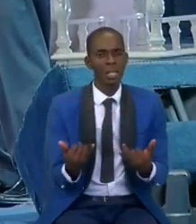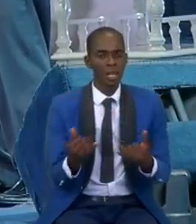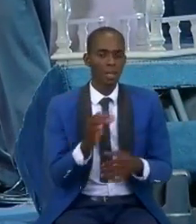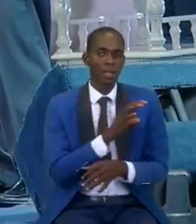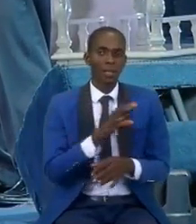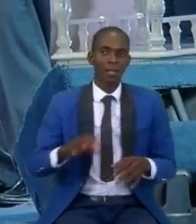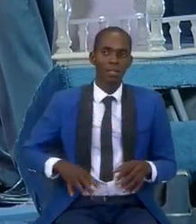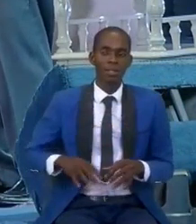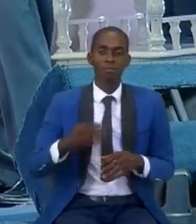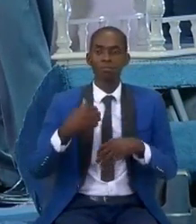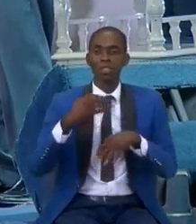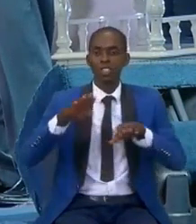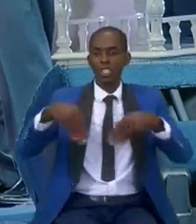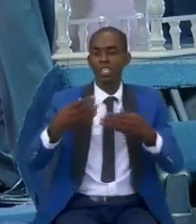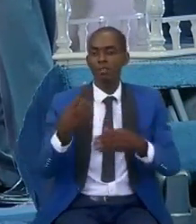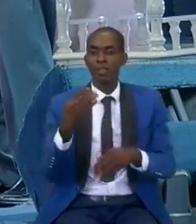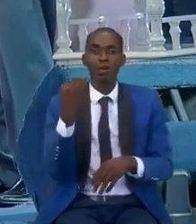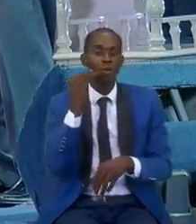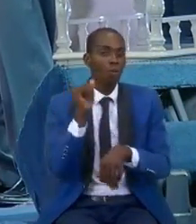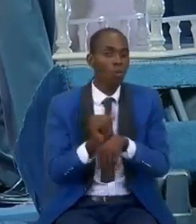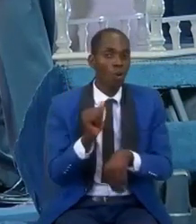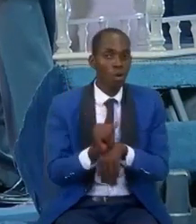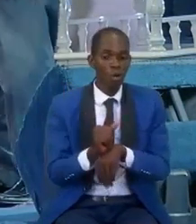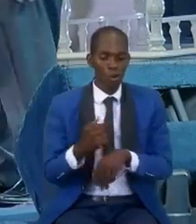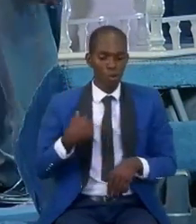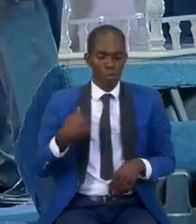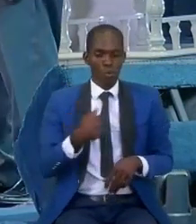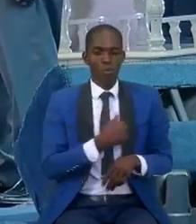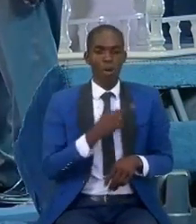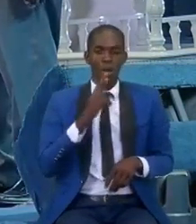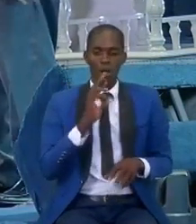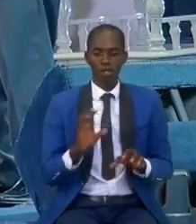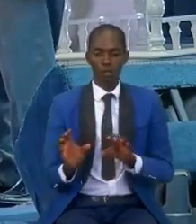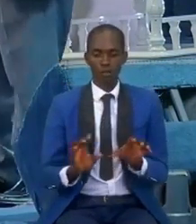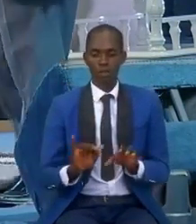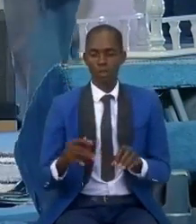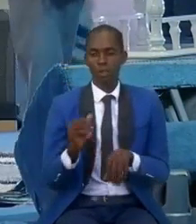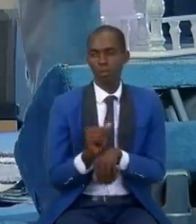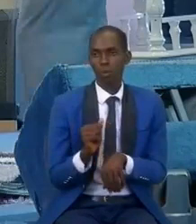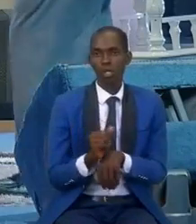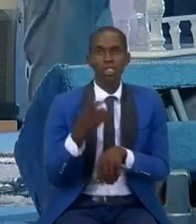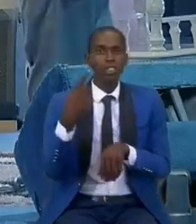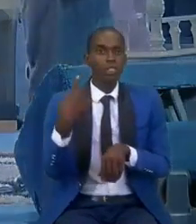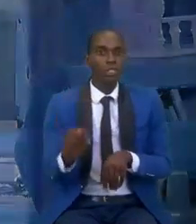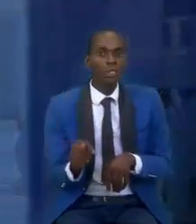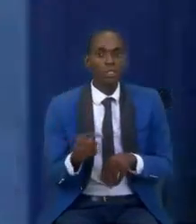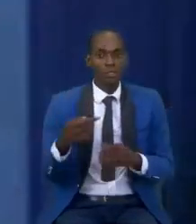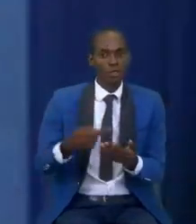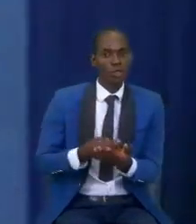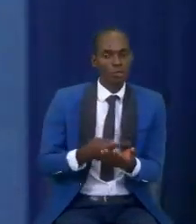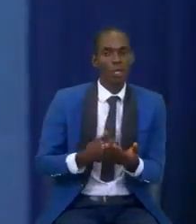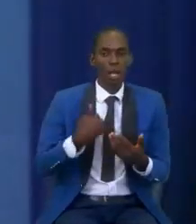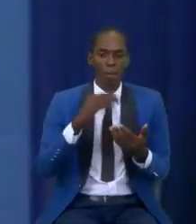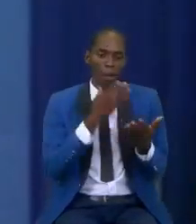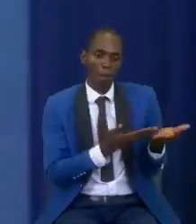out the commission. The gospel has got into you. Now you make your choice. Now you say, yes, I believe.